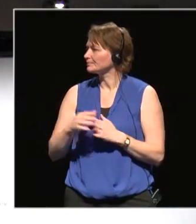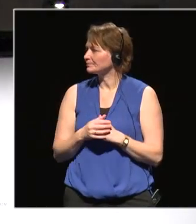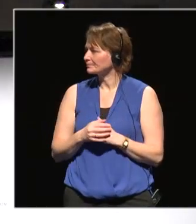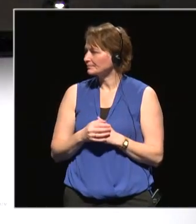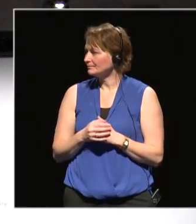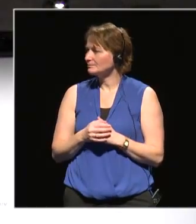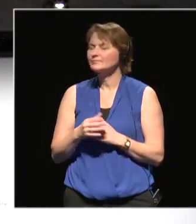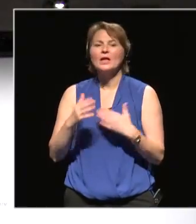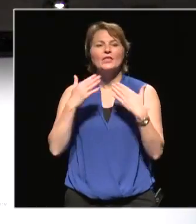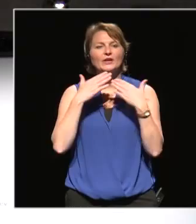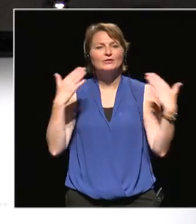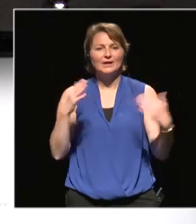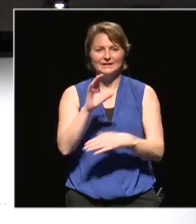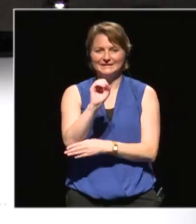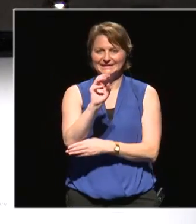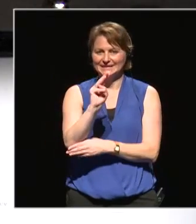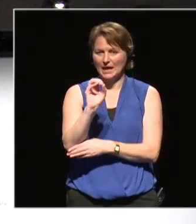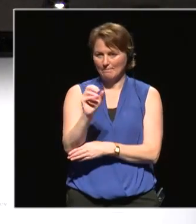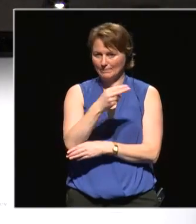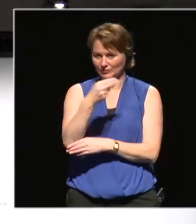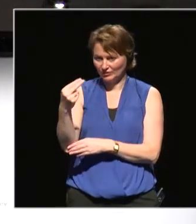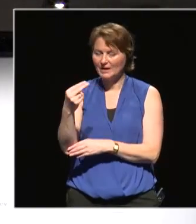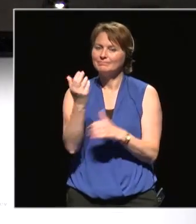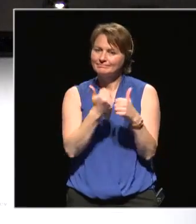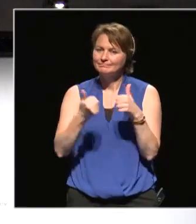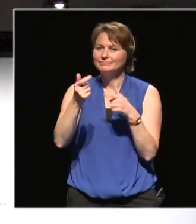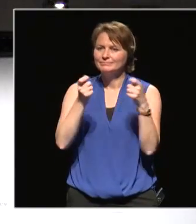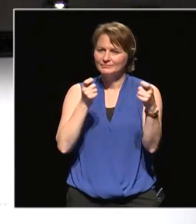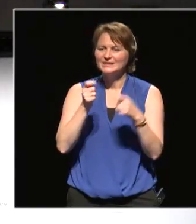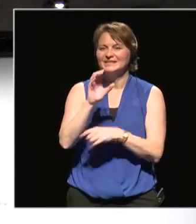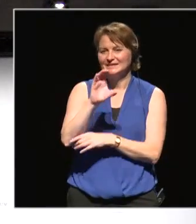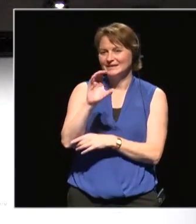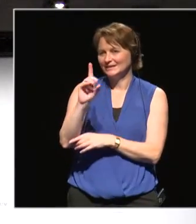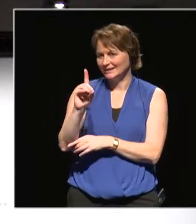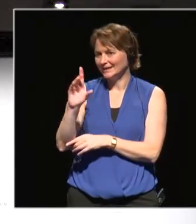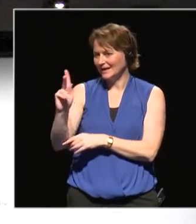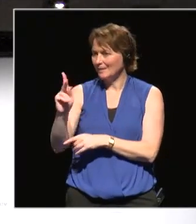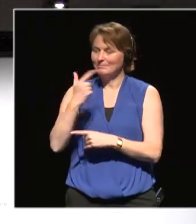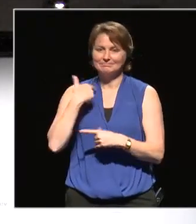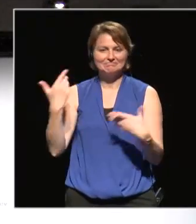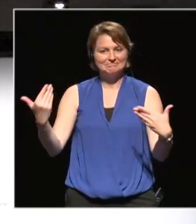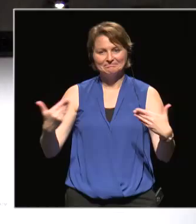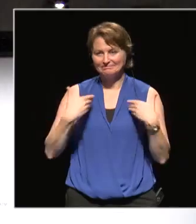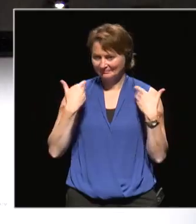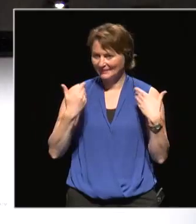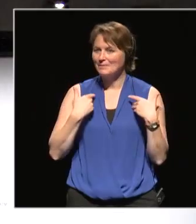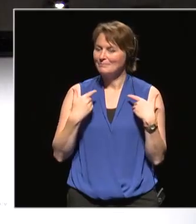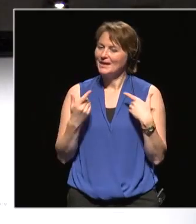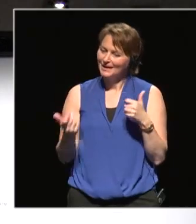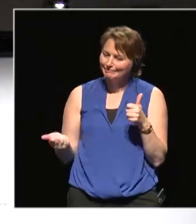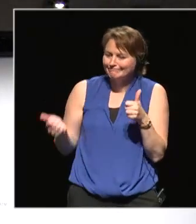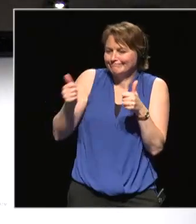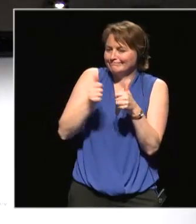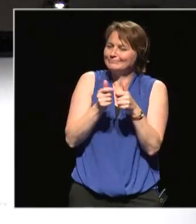Thank you very much, Simon. My name's Sam Bickersteth. I'm the chief executive of CDKN, and we're very I'm delighted to be co-hosting this